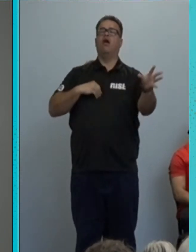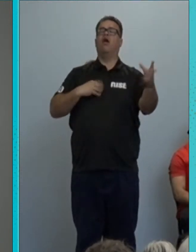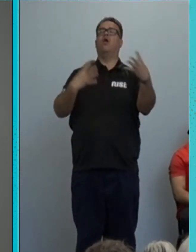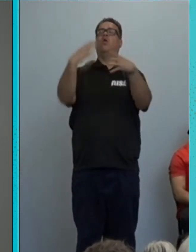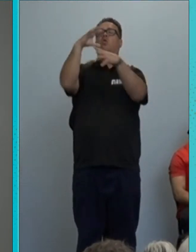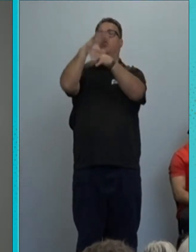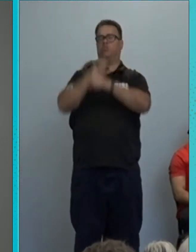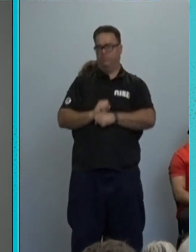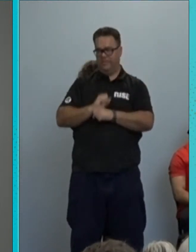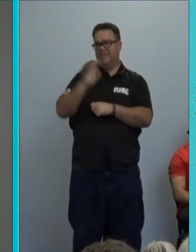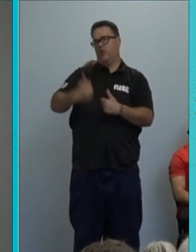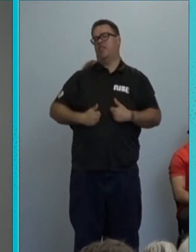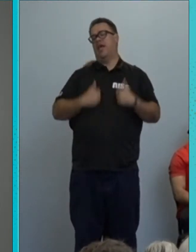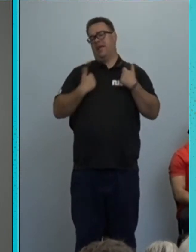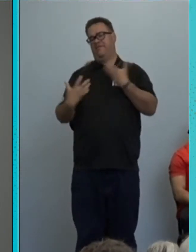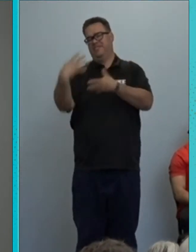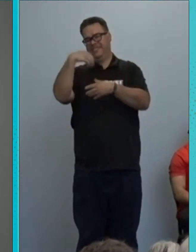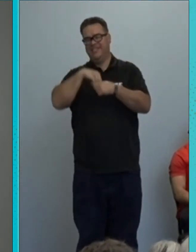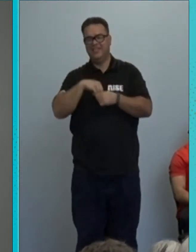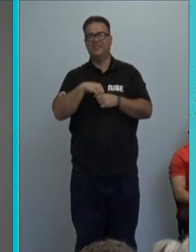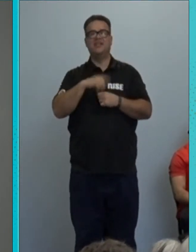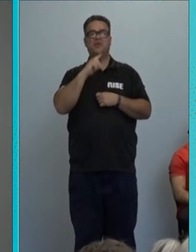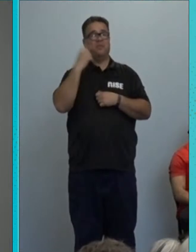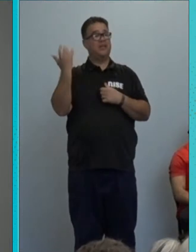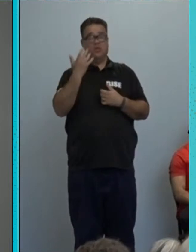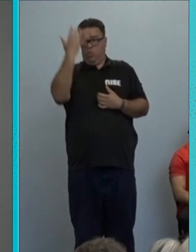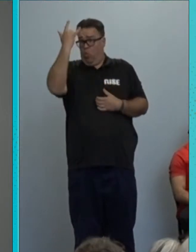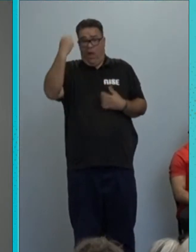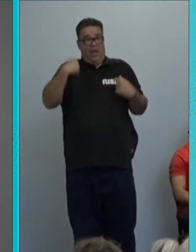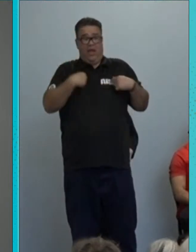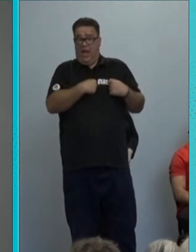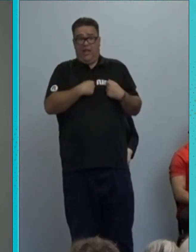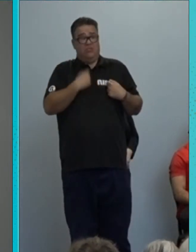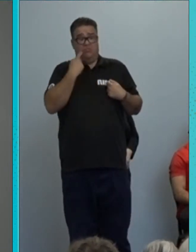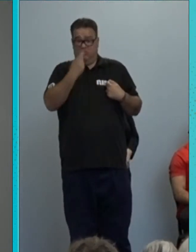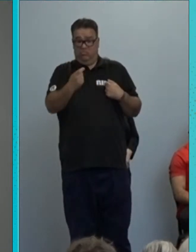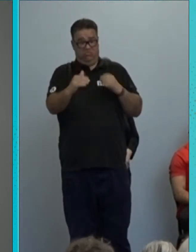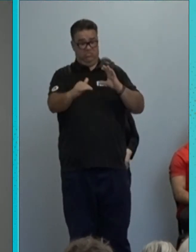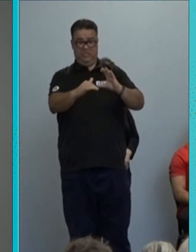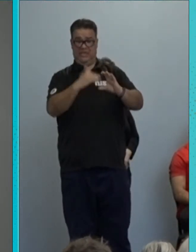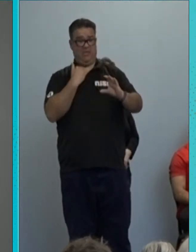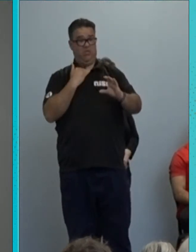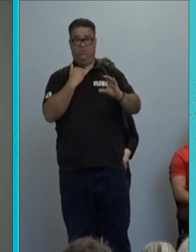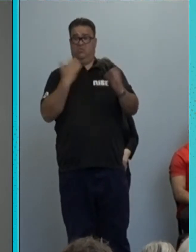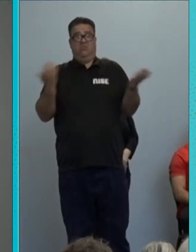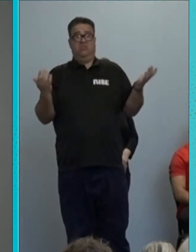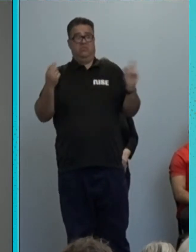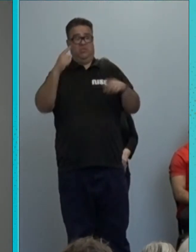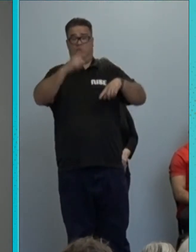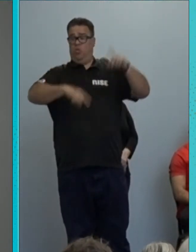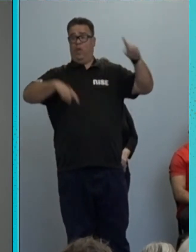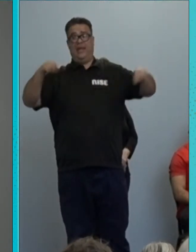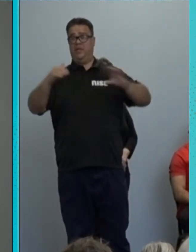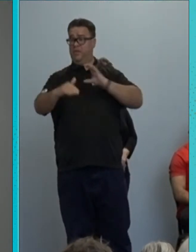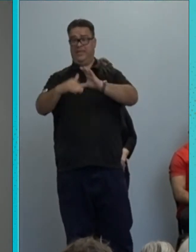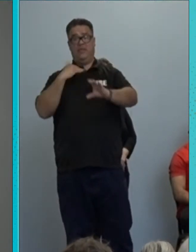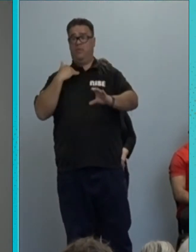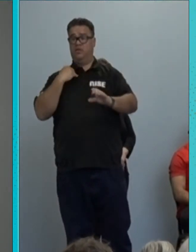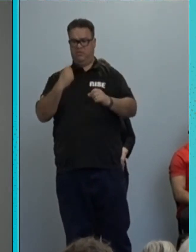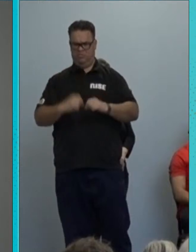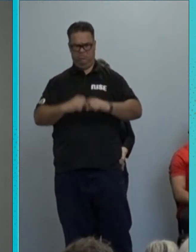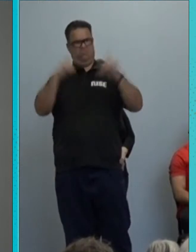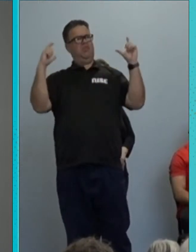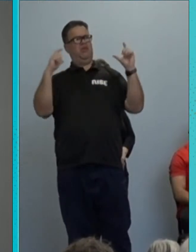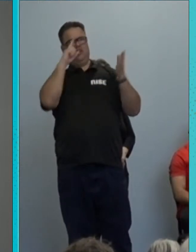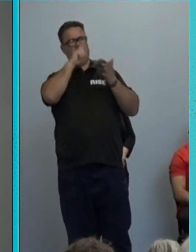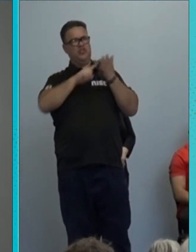lives. But it was all just because of this kind of random email that said, hey, check